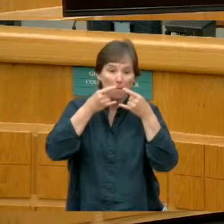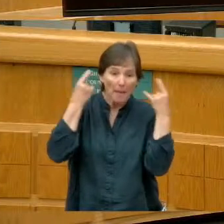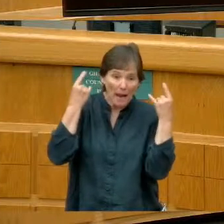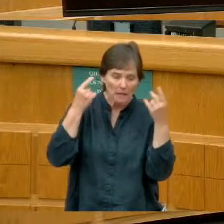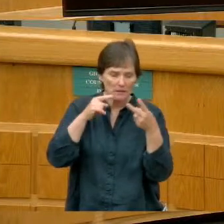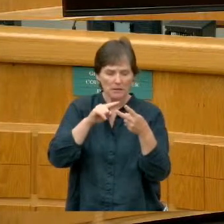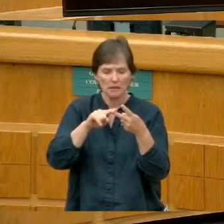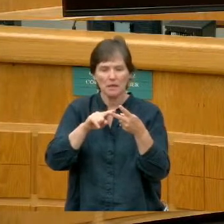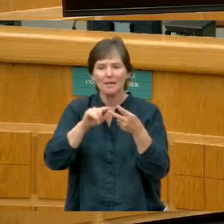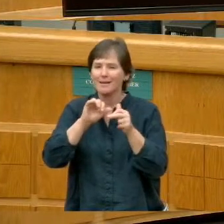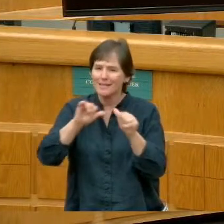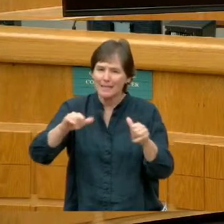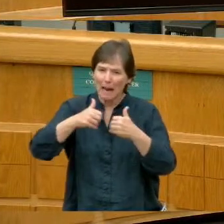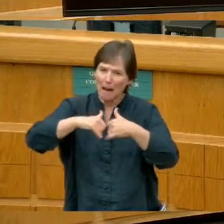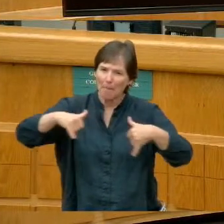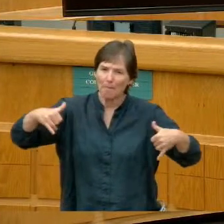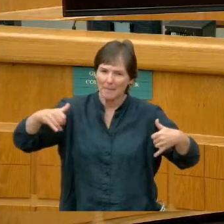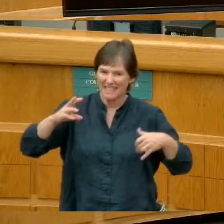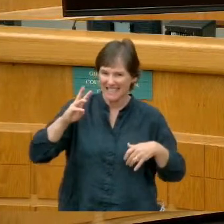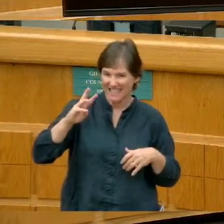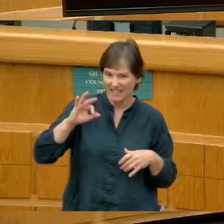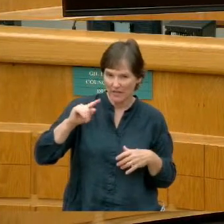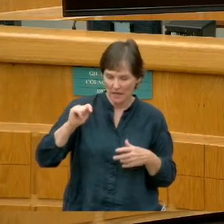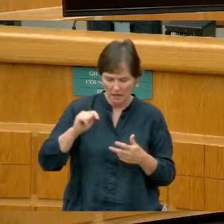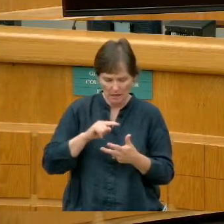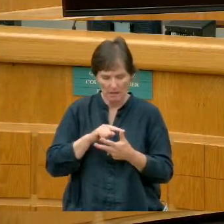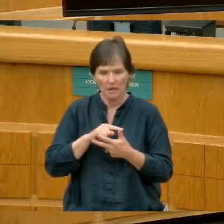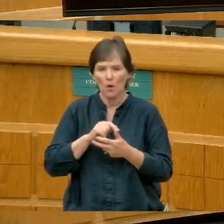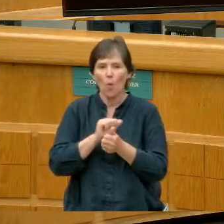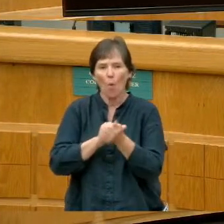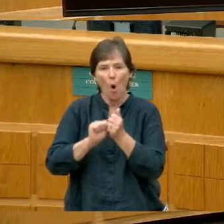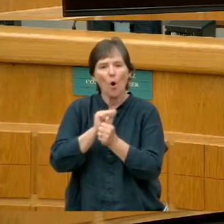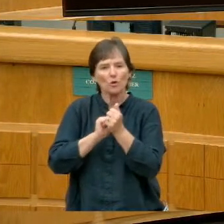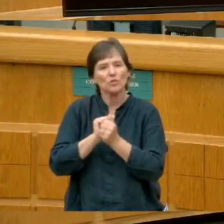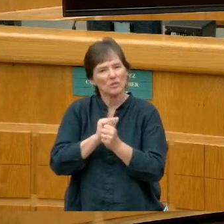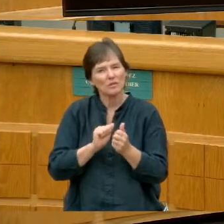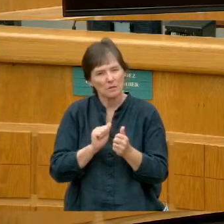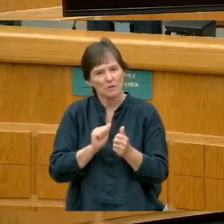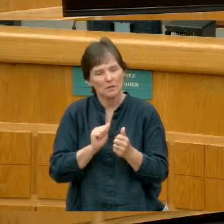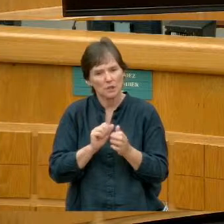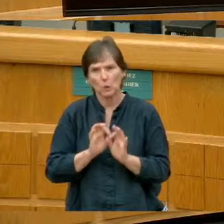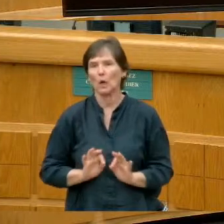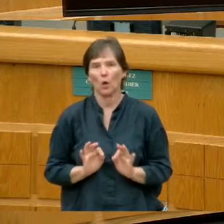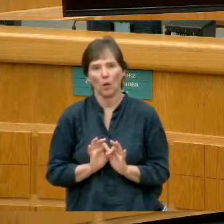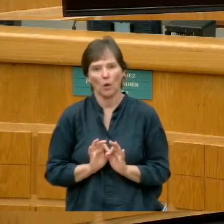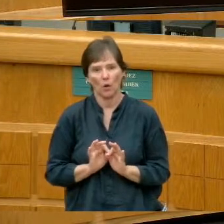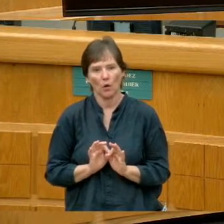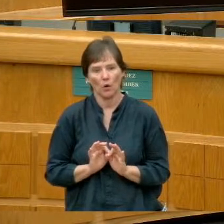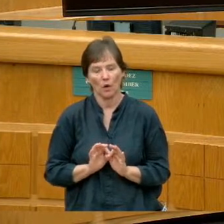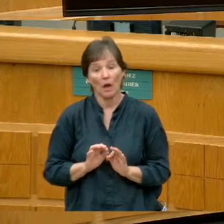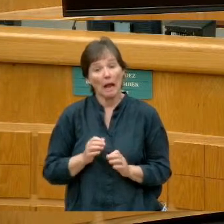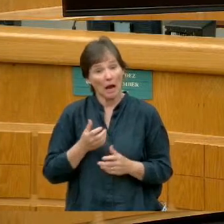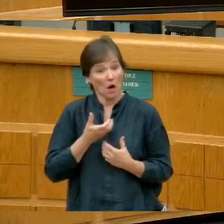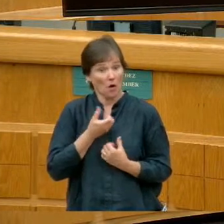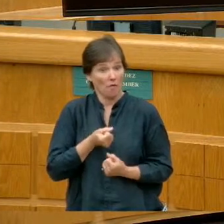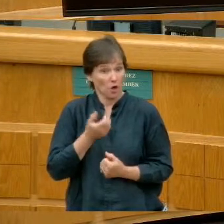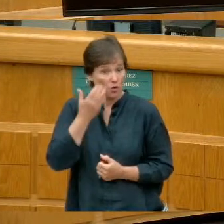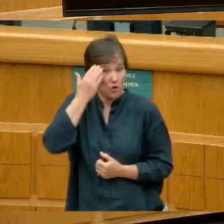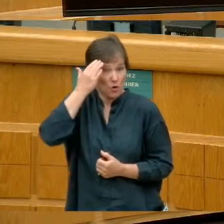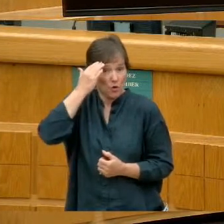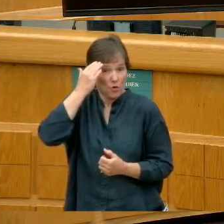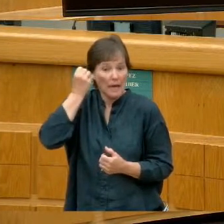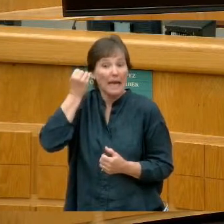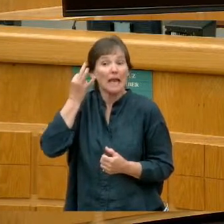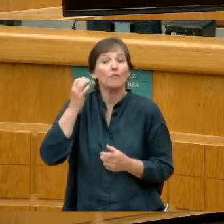I am confident of one thing, and that is that if we do it, and if we do it